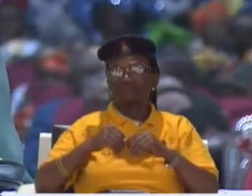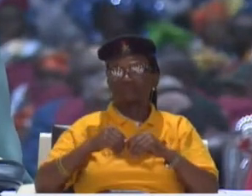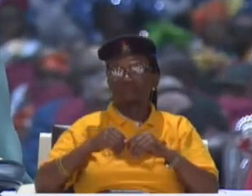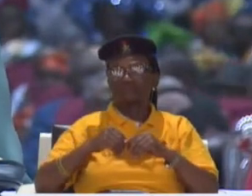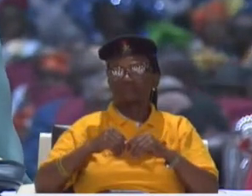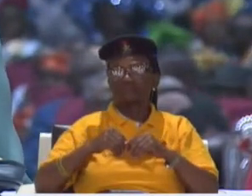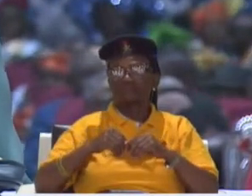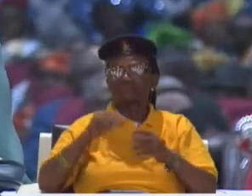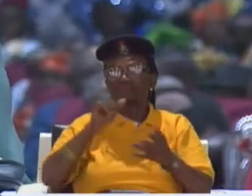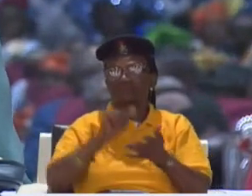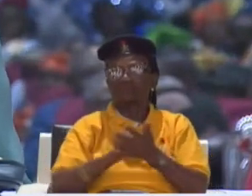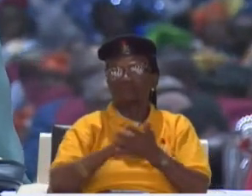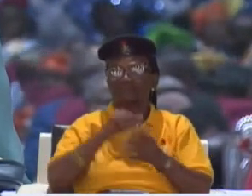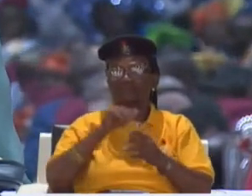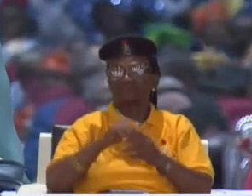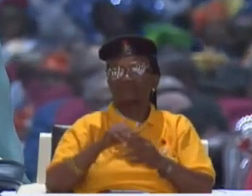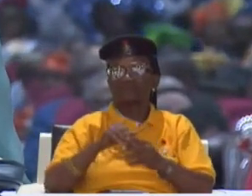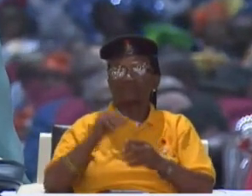in his town,